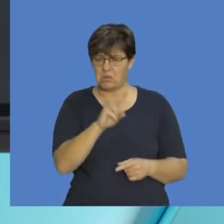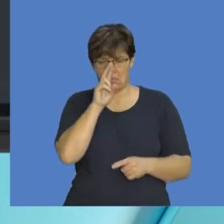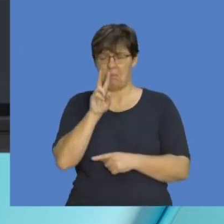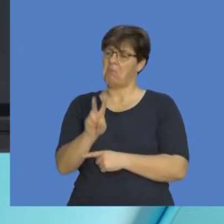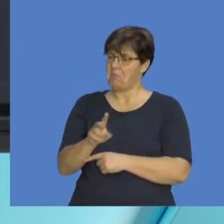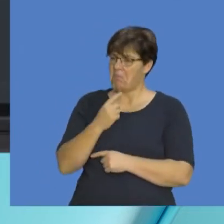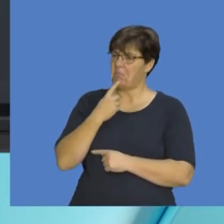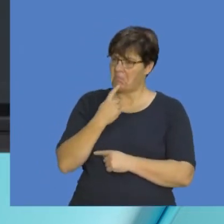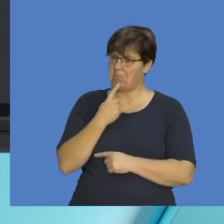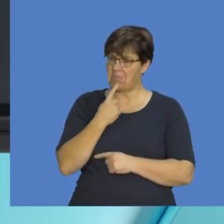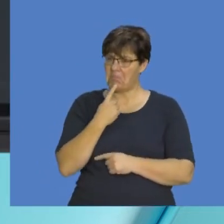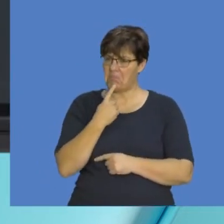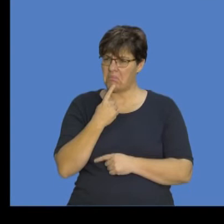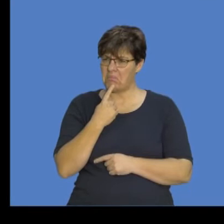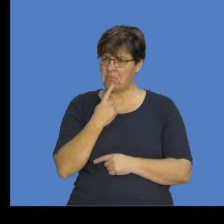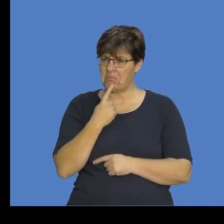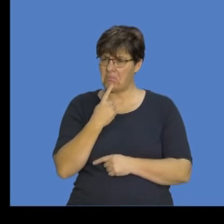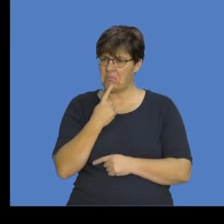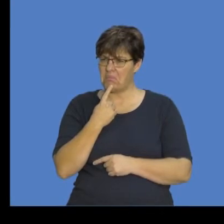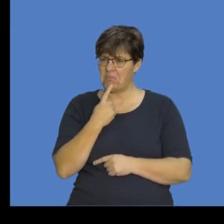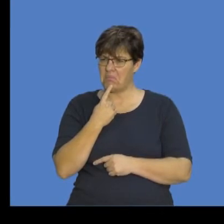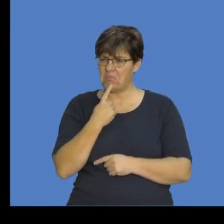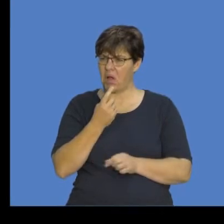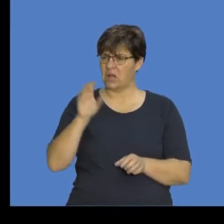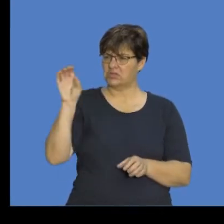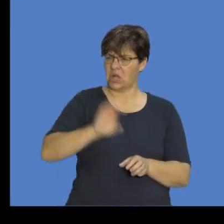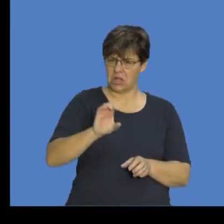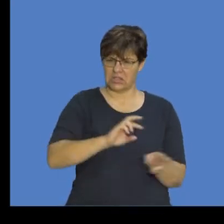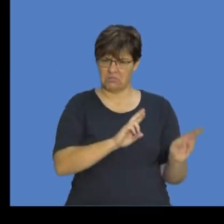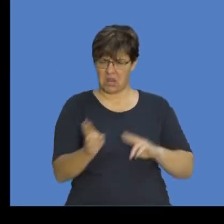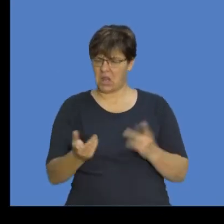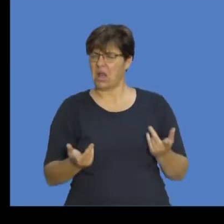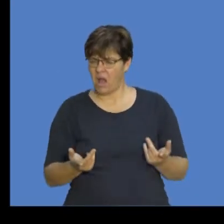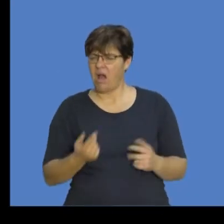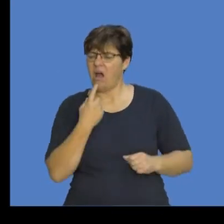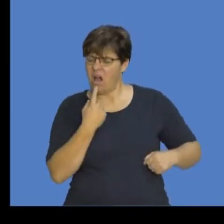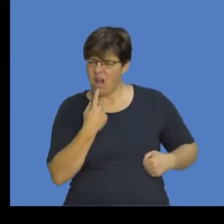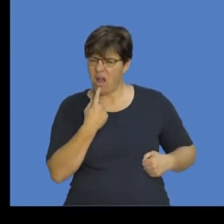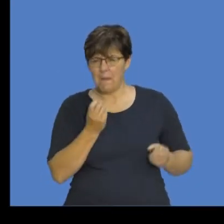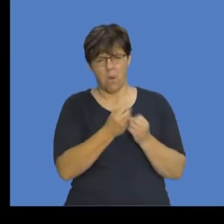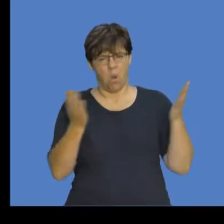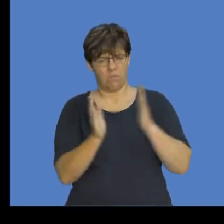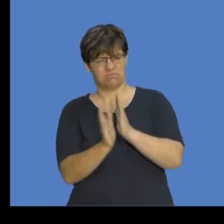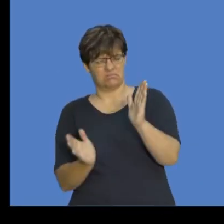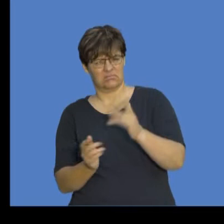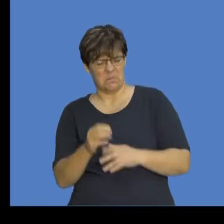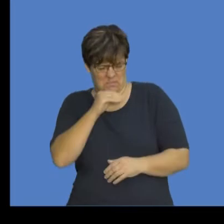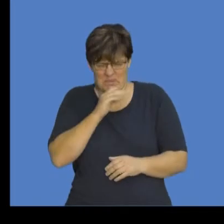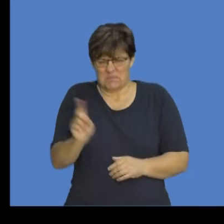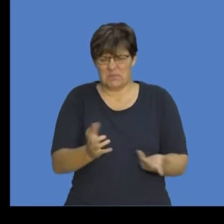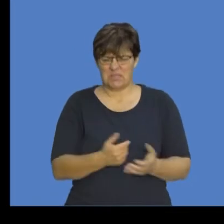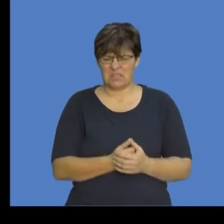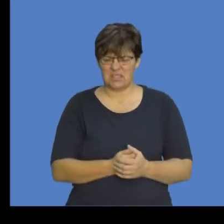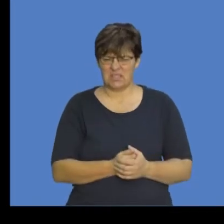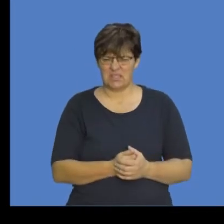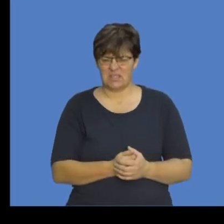By looking, I can see that ready salted has got a bigger area. But